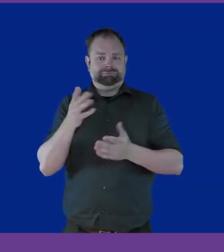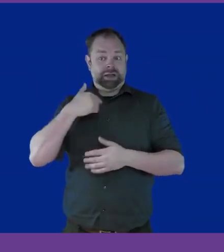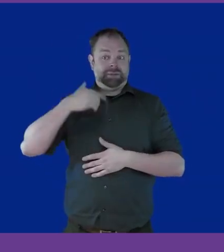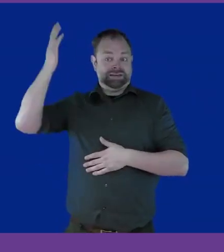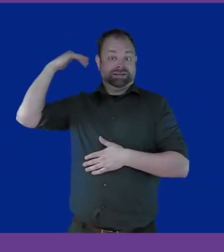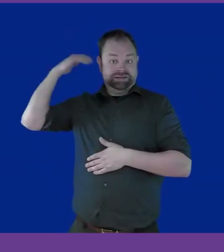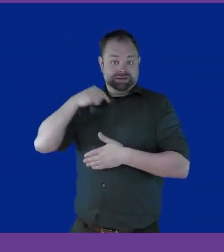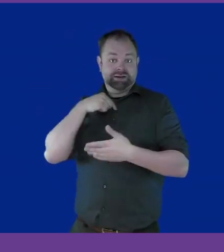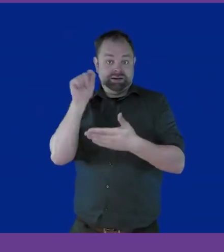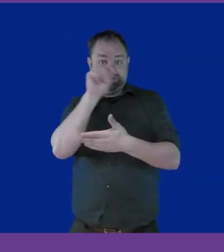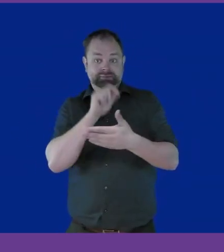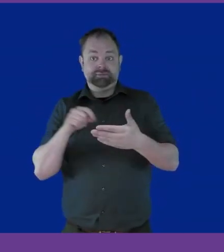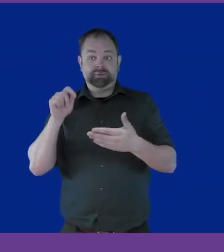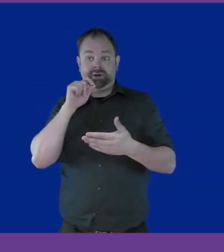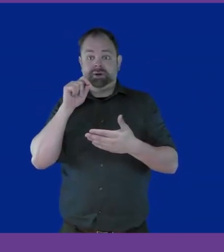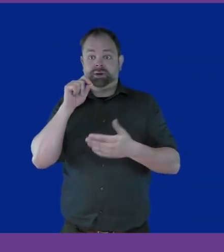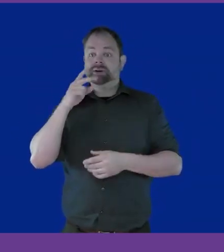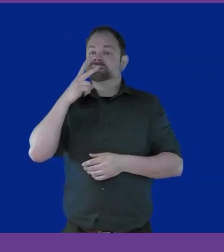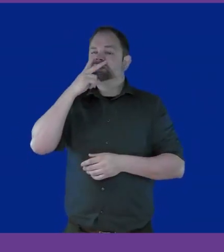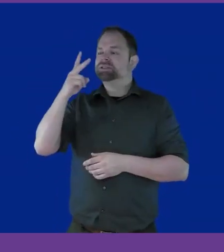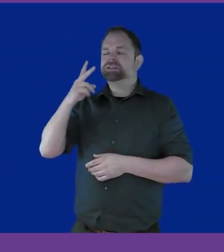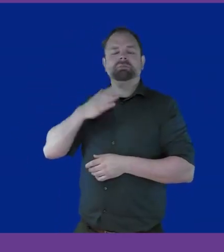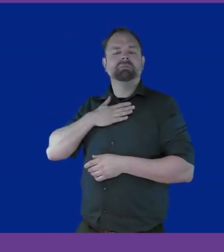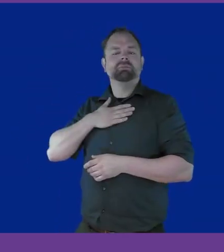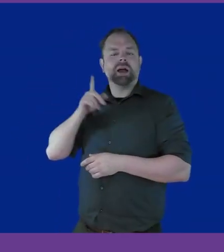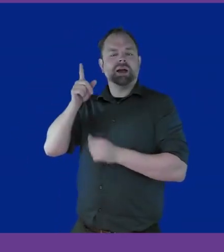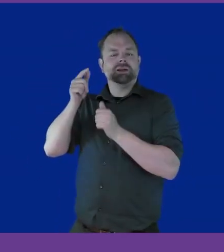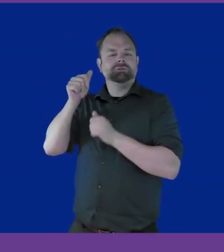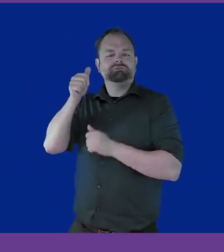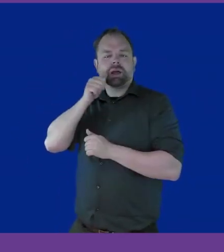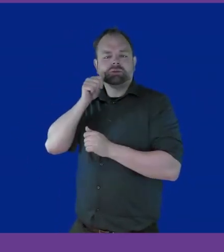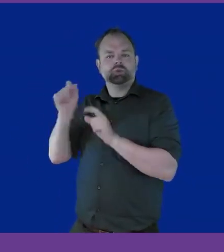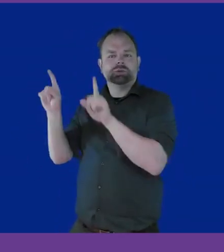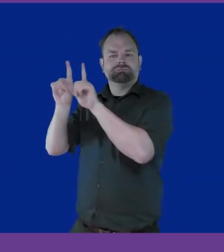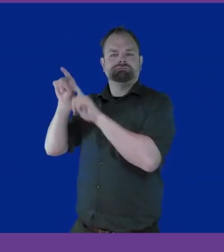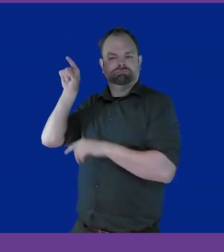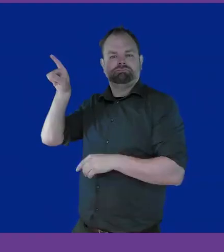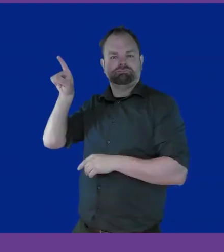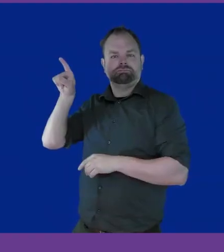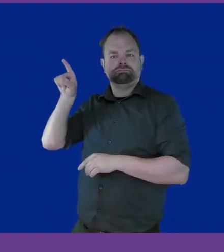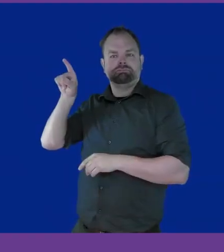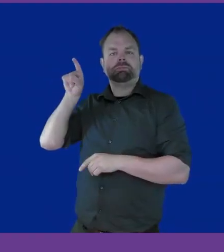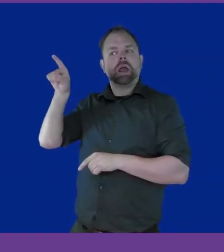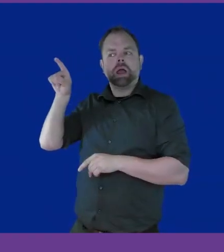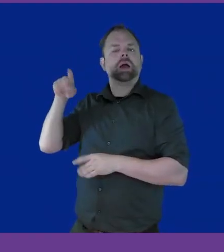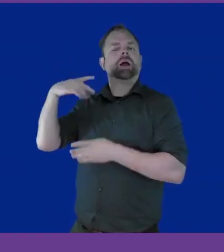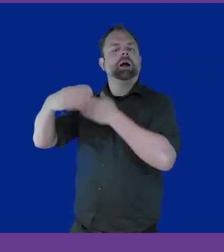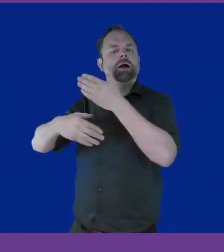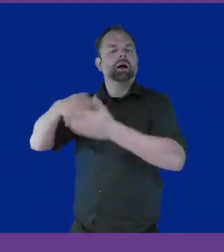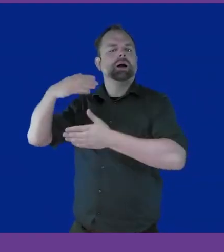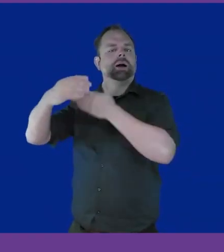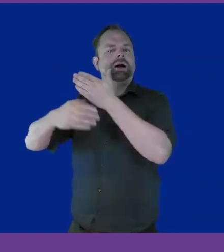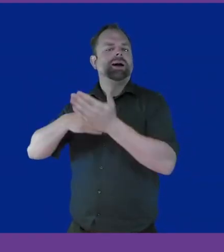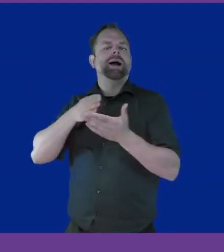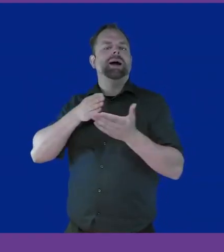I know what my aunt would have said if she knew that all of us had a horizon of no more than 20 centimeters